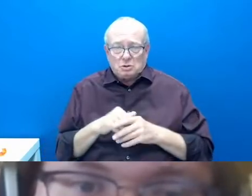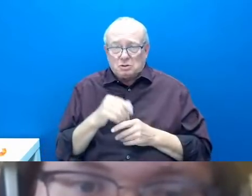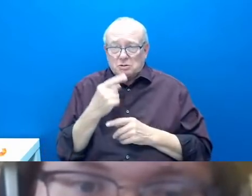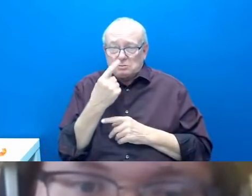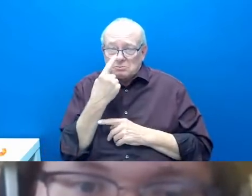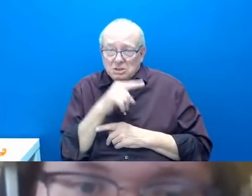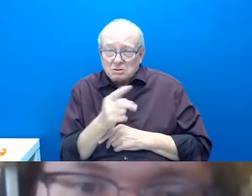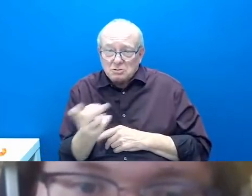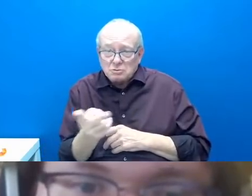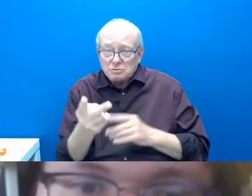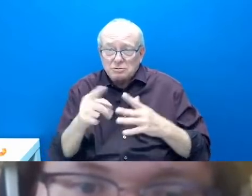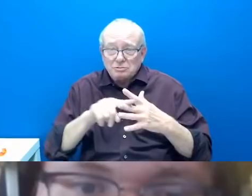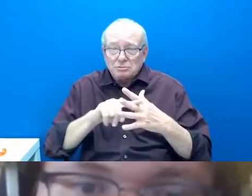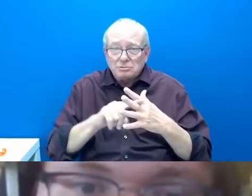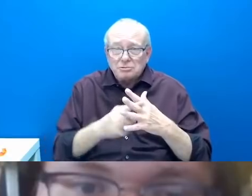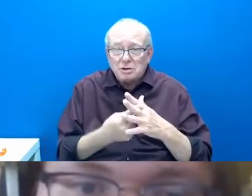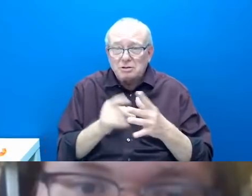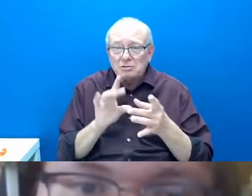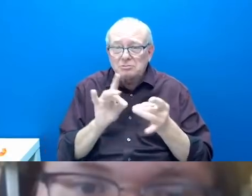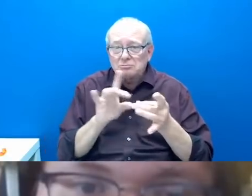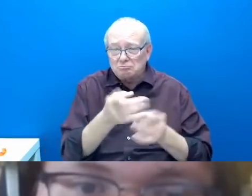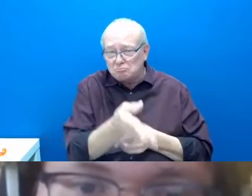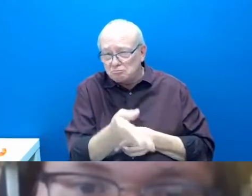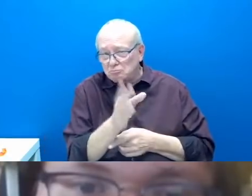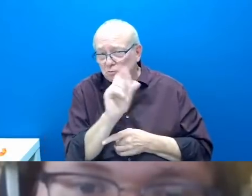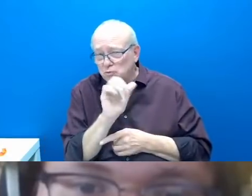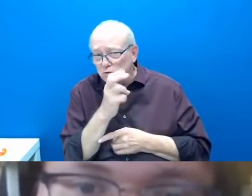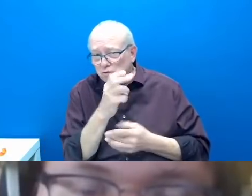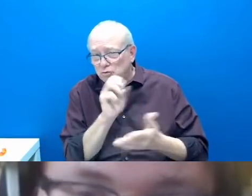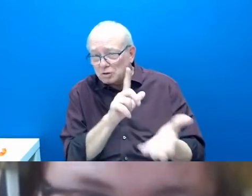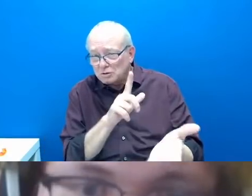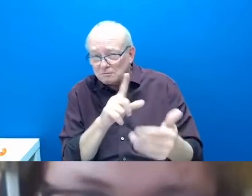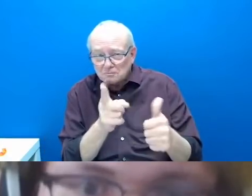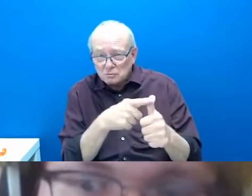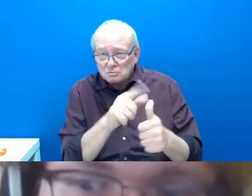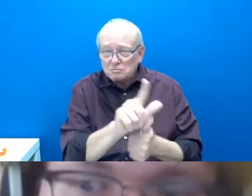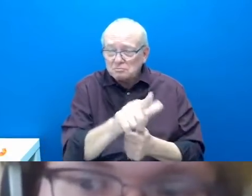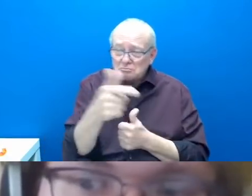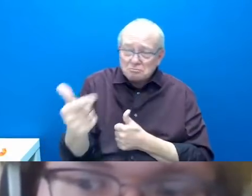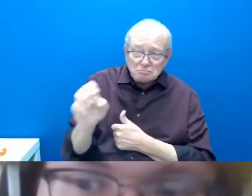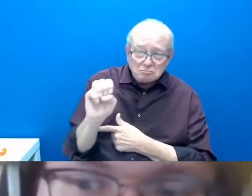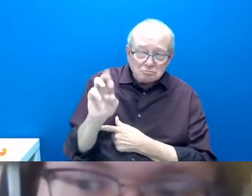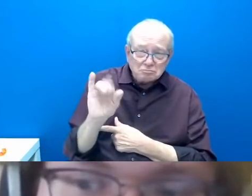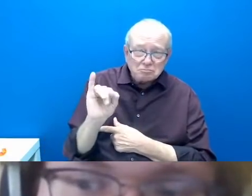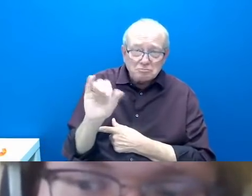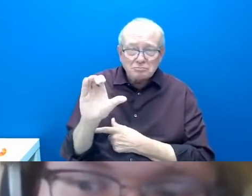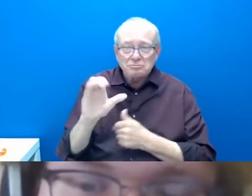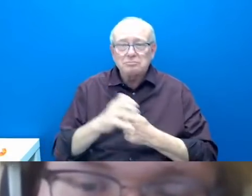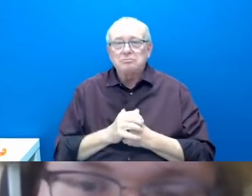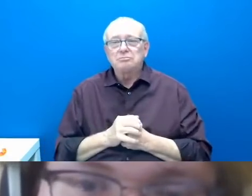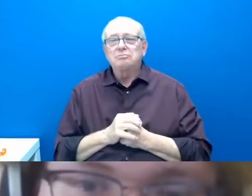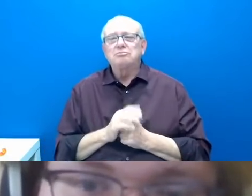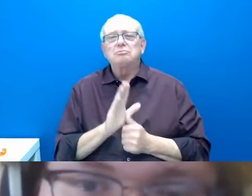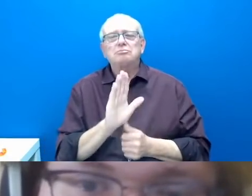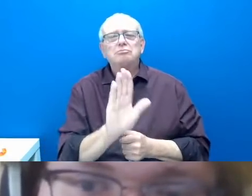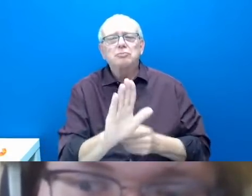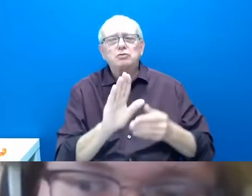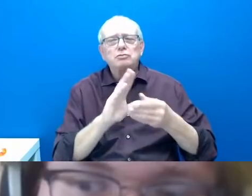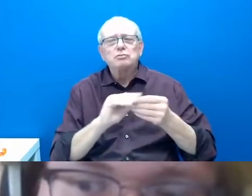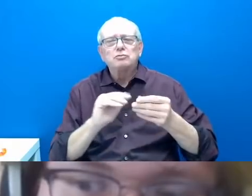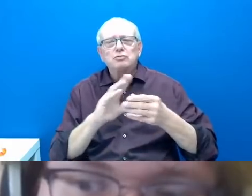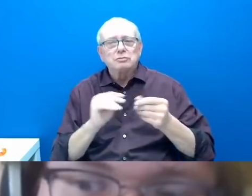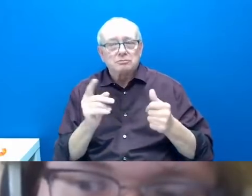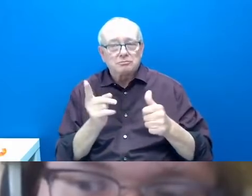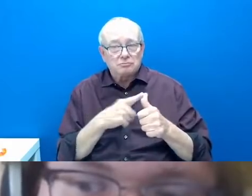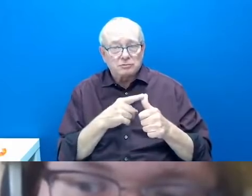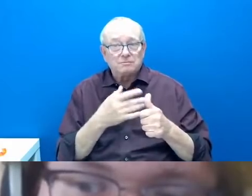Maybe if it's okay with the two of you, we'll start with Rachel. And Rachel, maybe you could tell us a little bit about your story, and